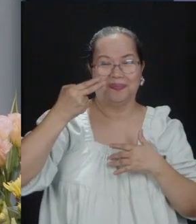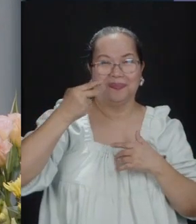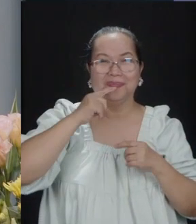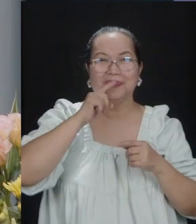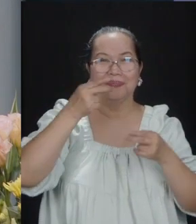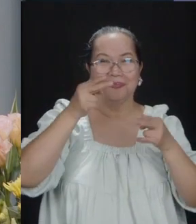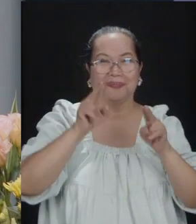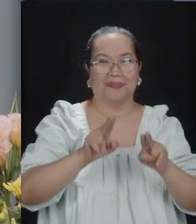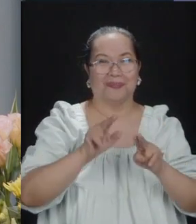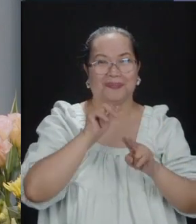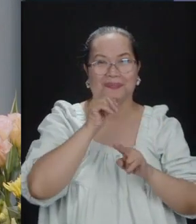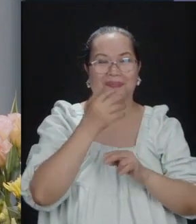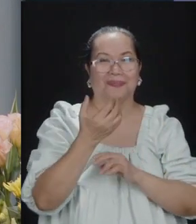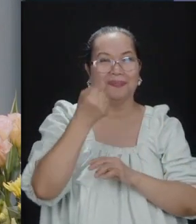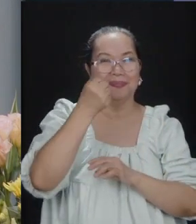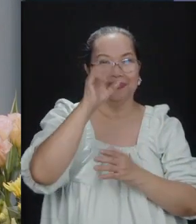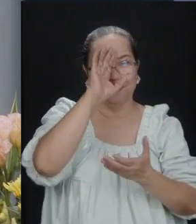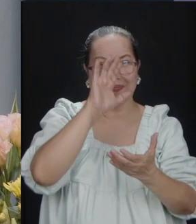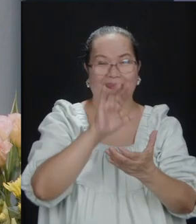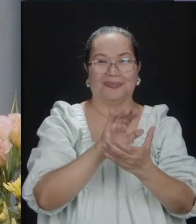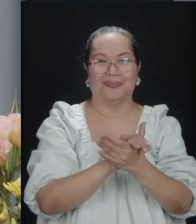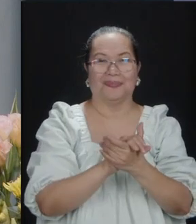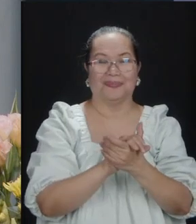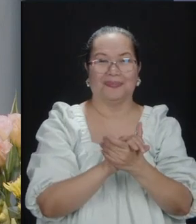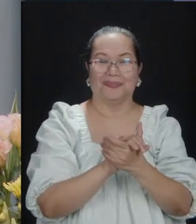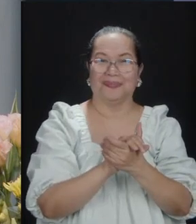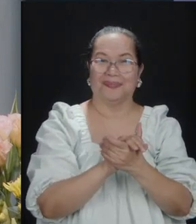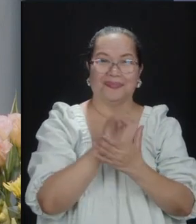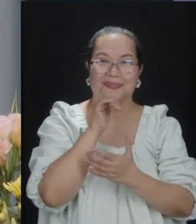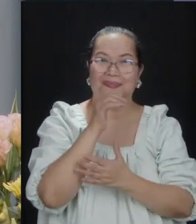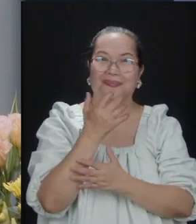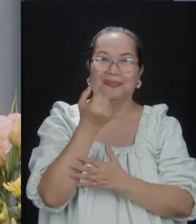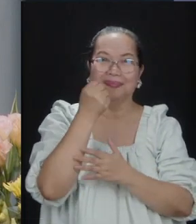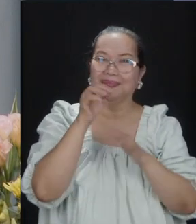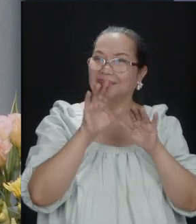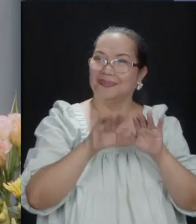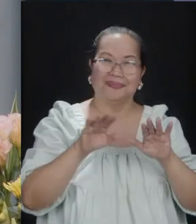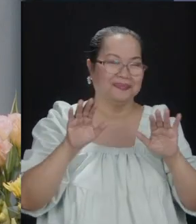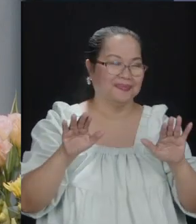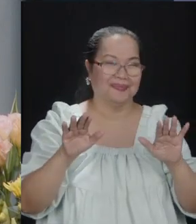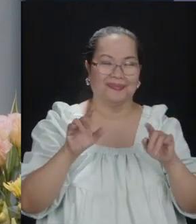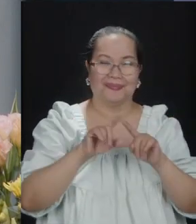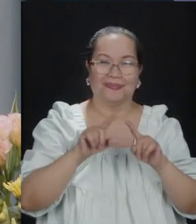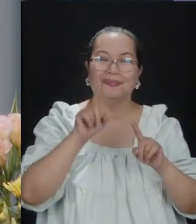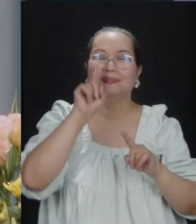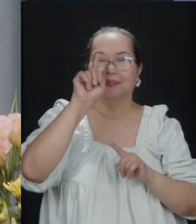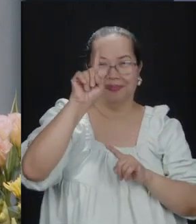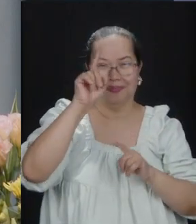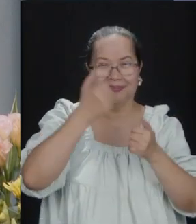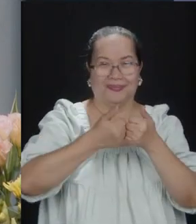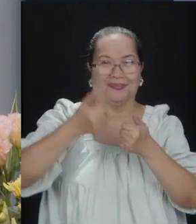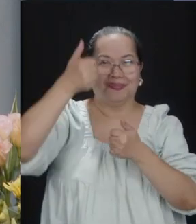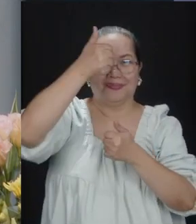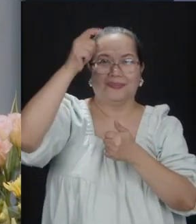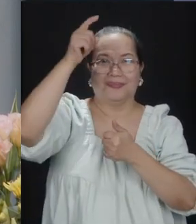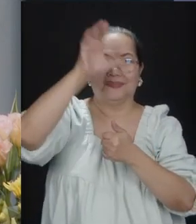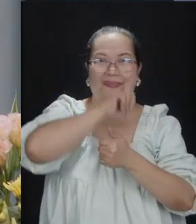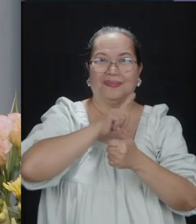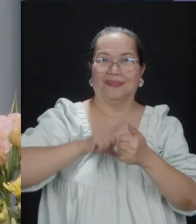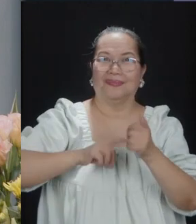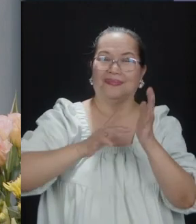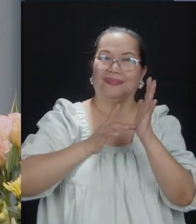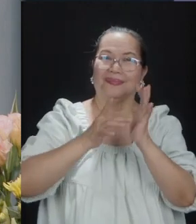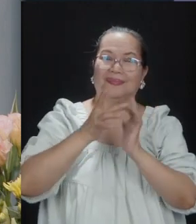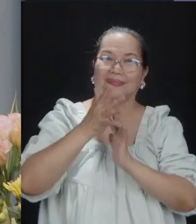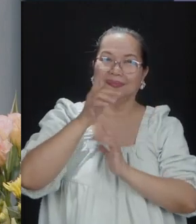fulfillment was not in her husband, not in her children, but in the sovereign God, the Lord